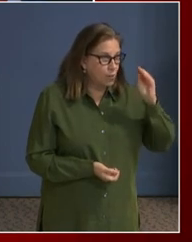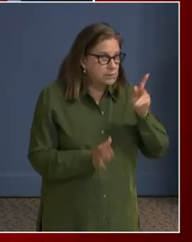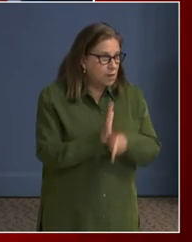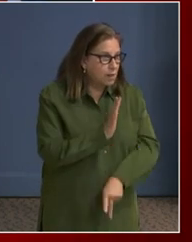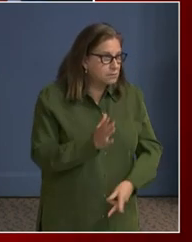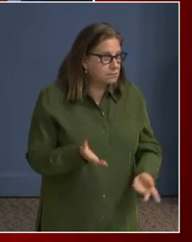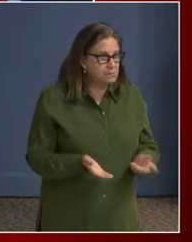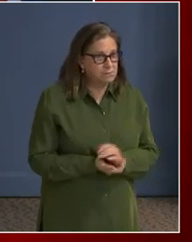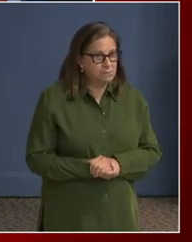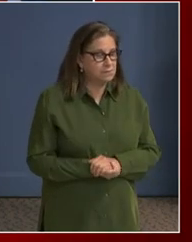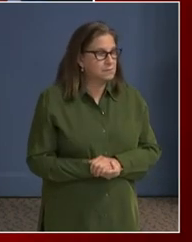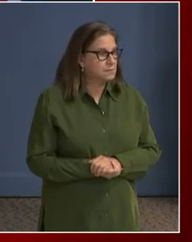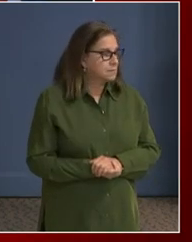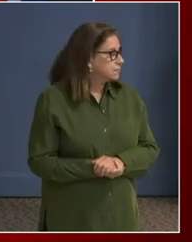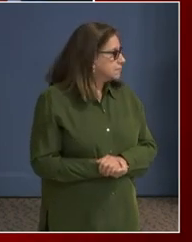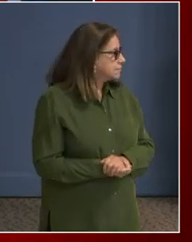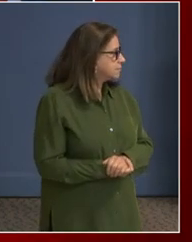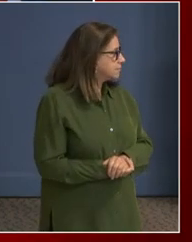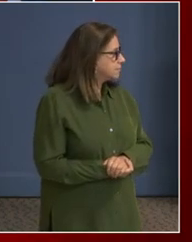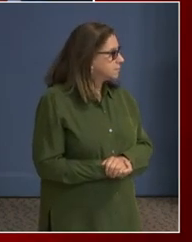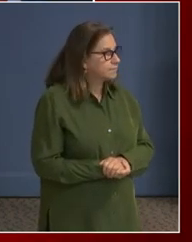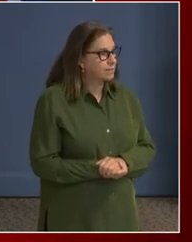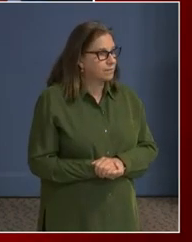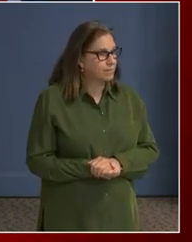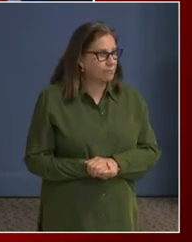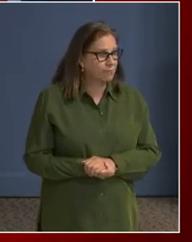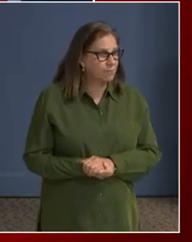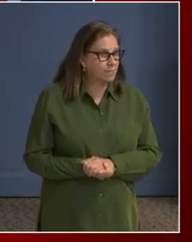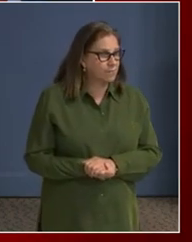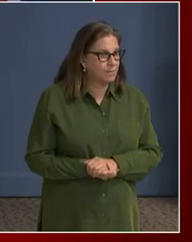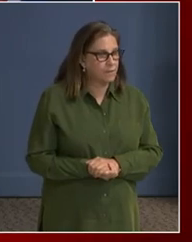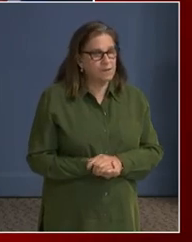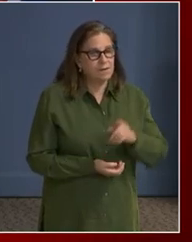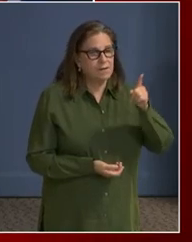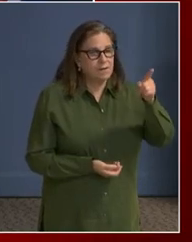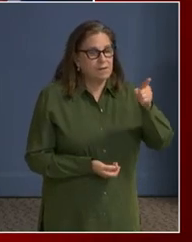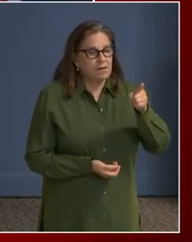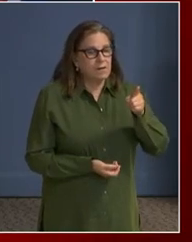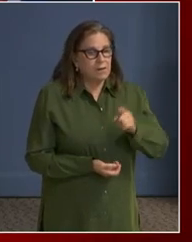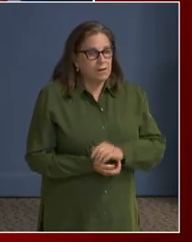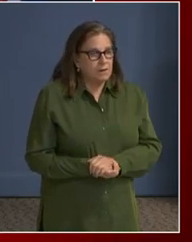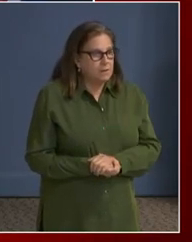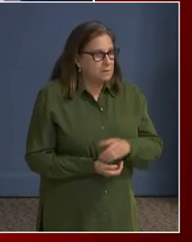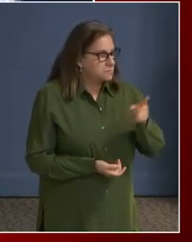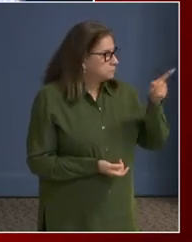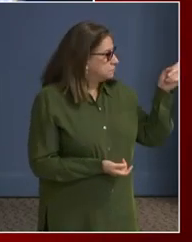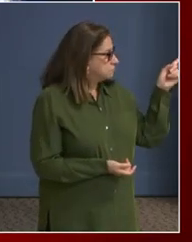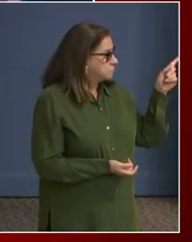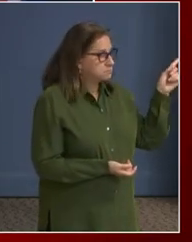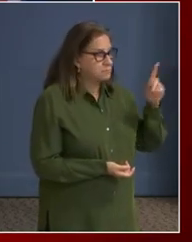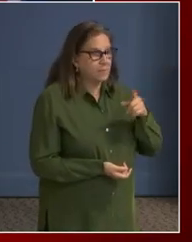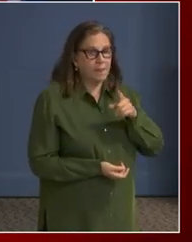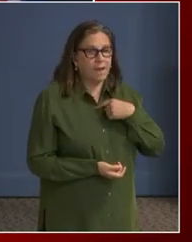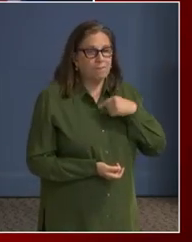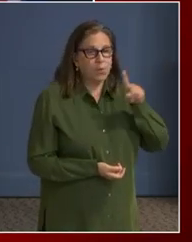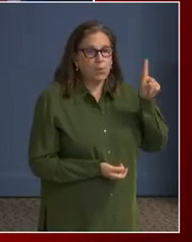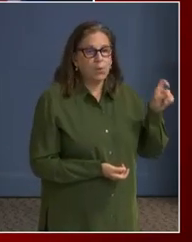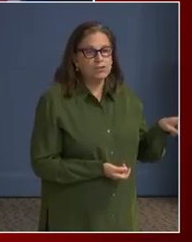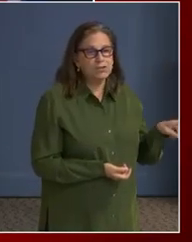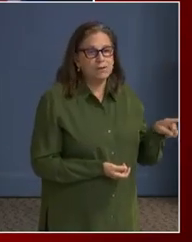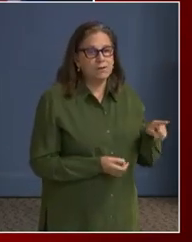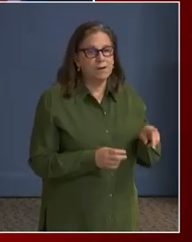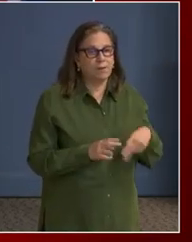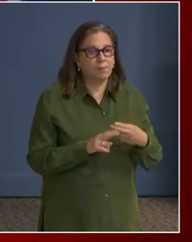Mayor President Julie? Yes. Mayor Bowser or Chief Newsham, have either of you been communicating directly with council members trying